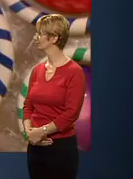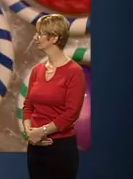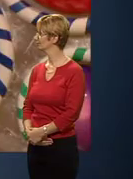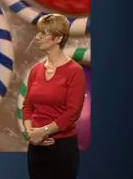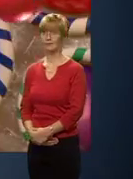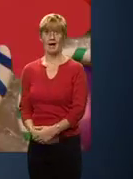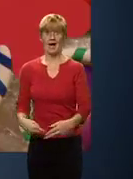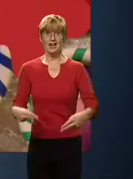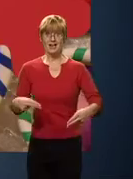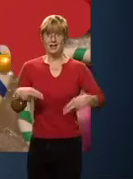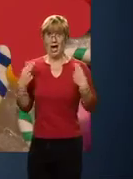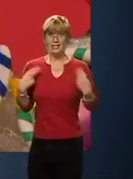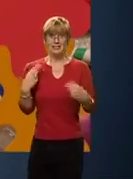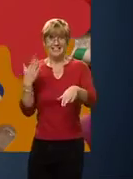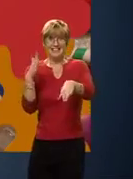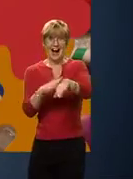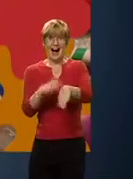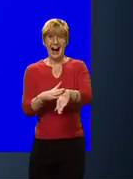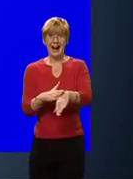Messy time!